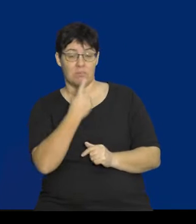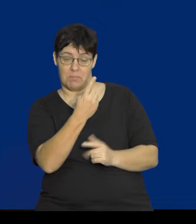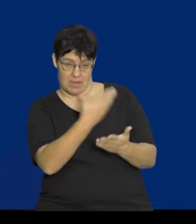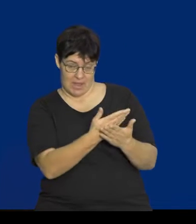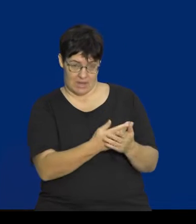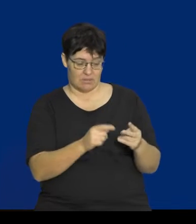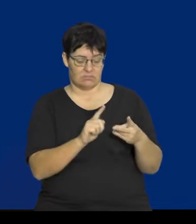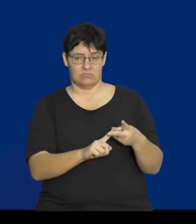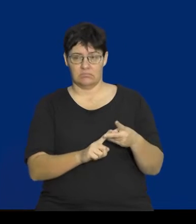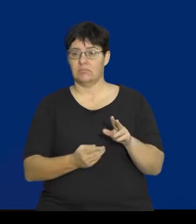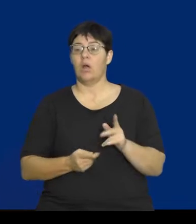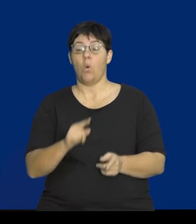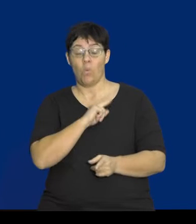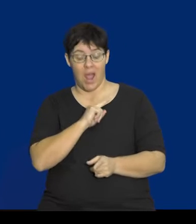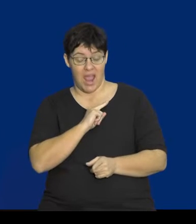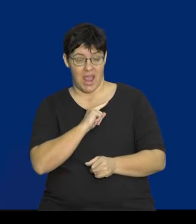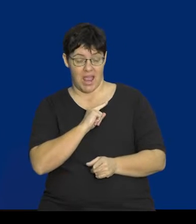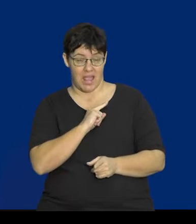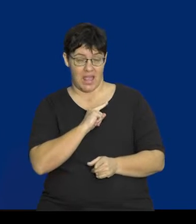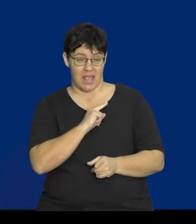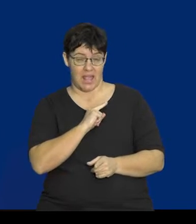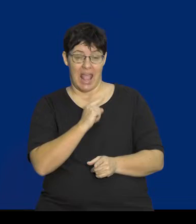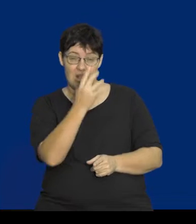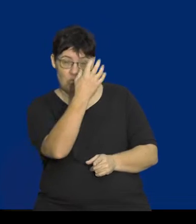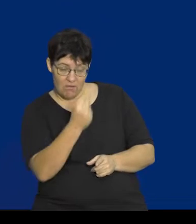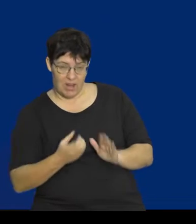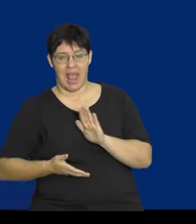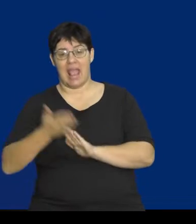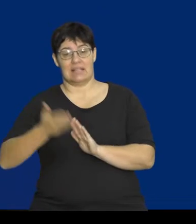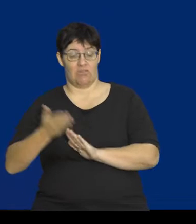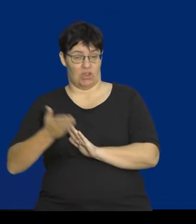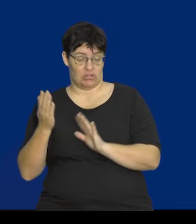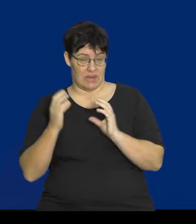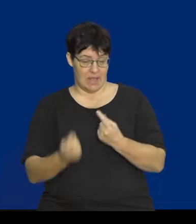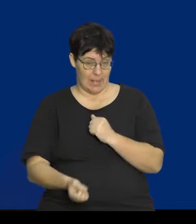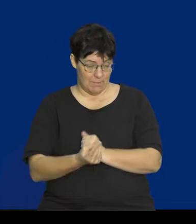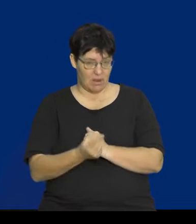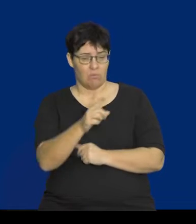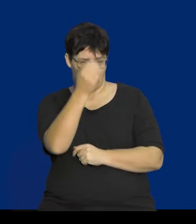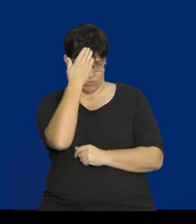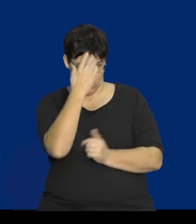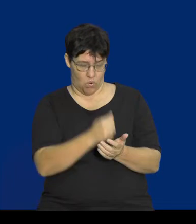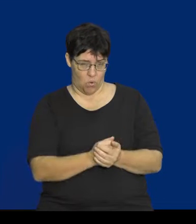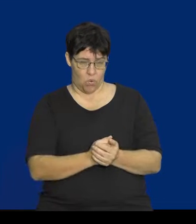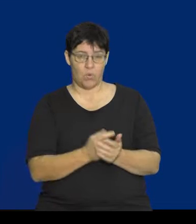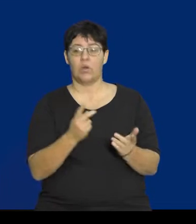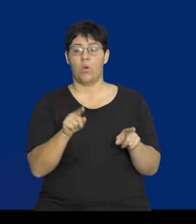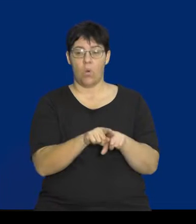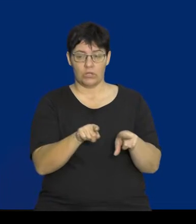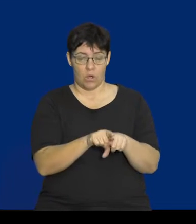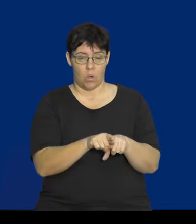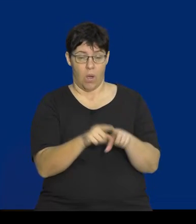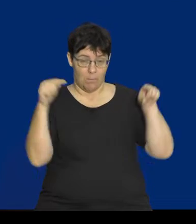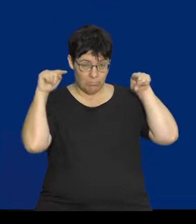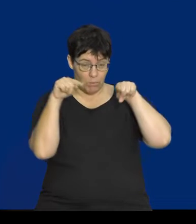due to gravity, which you should also know about. And then we're going to look at directly proportional and